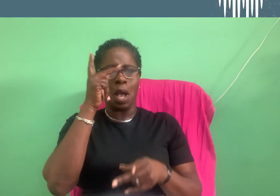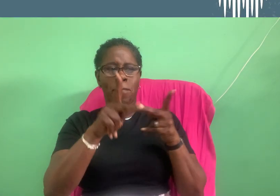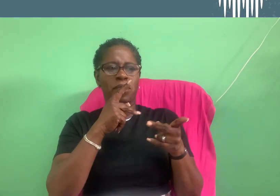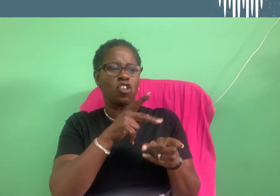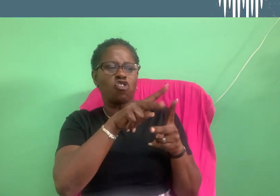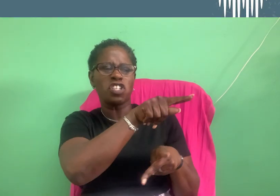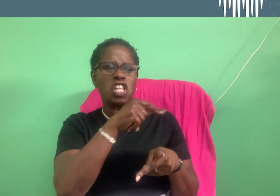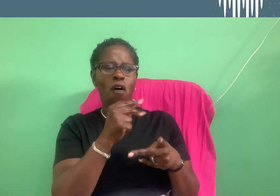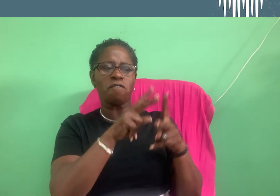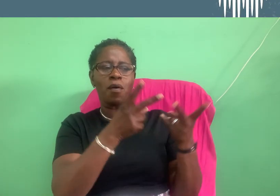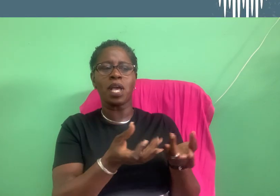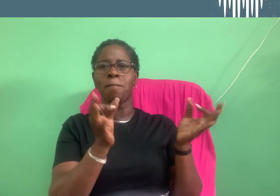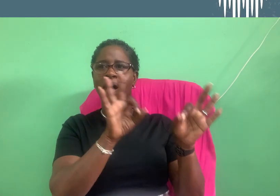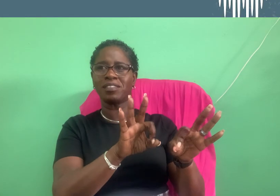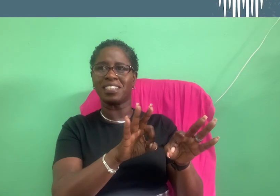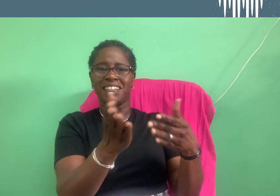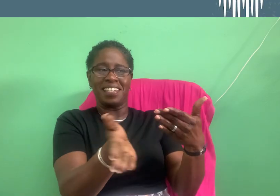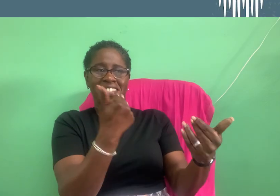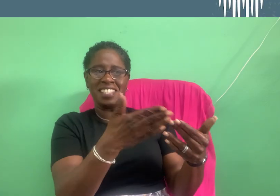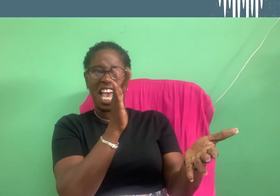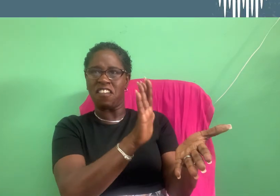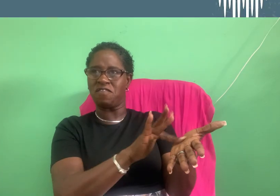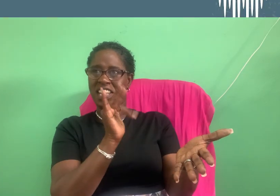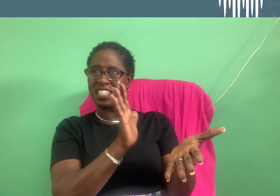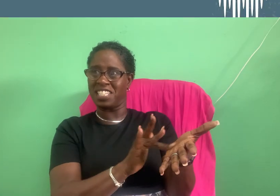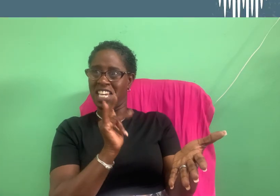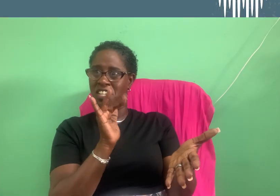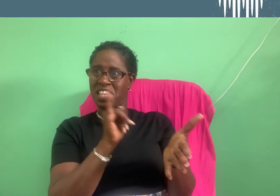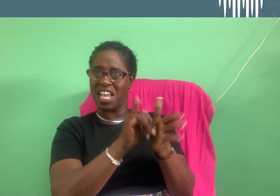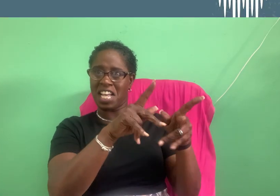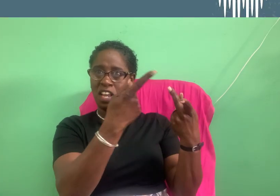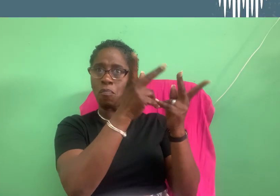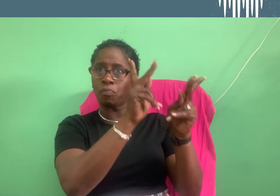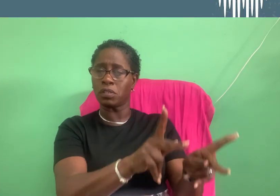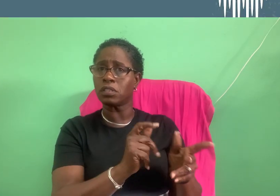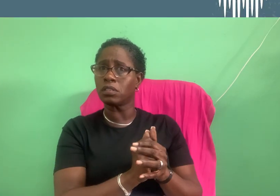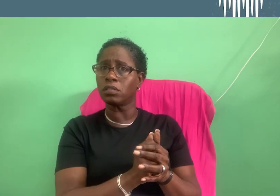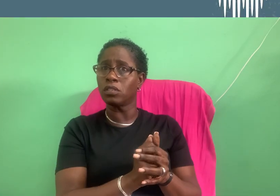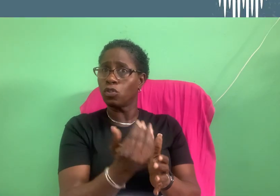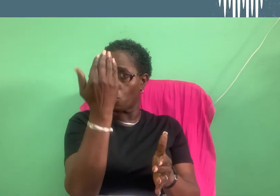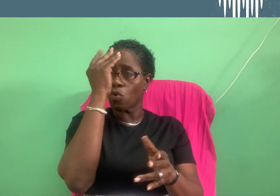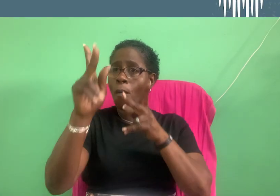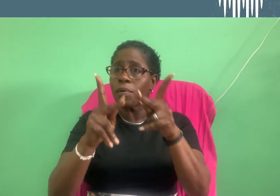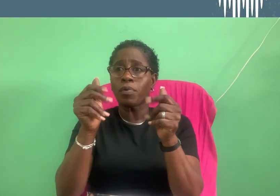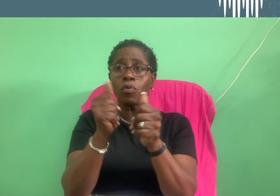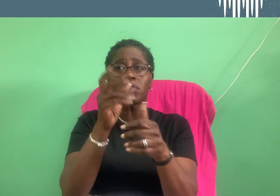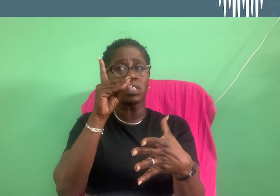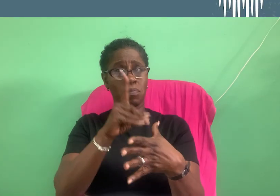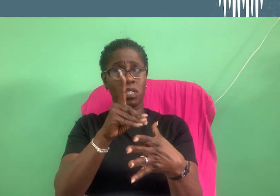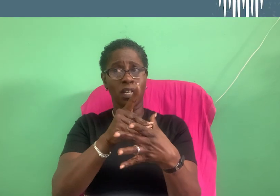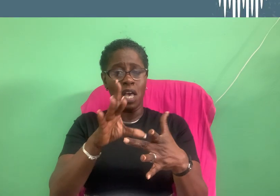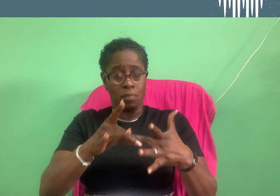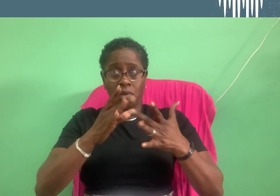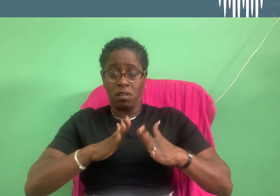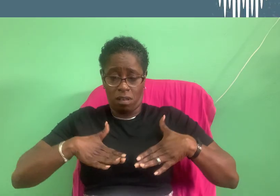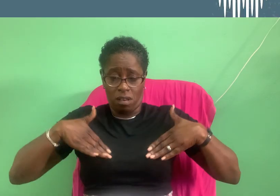highly as others. And even from that perspective, we know that individuals who have disabilities, especially young